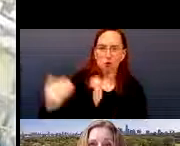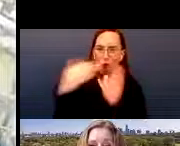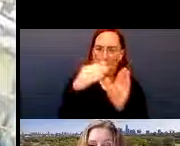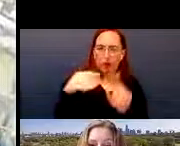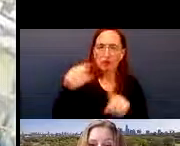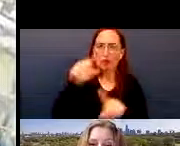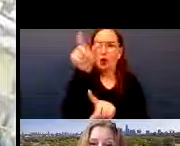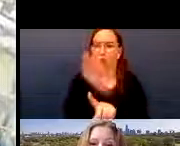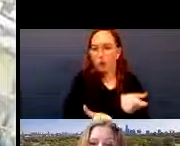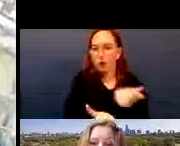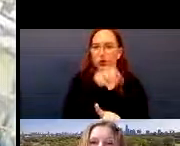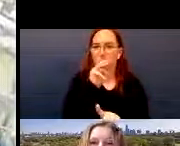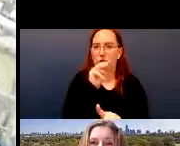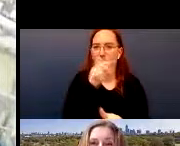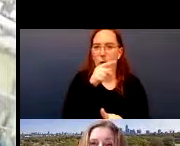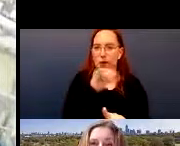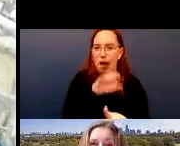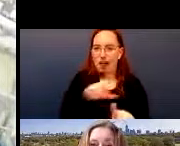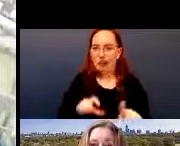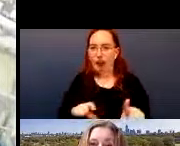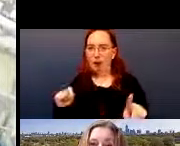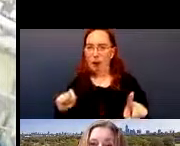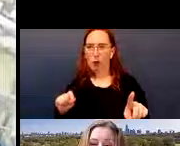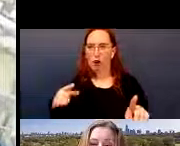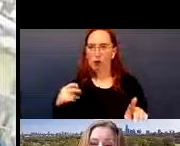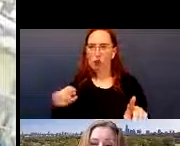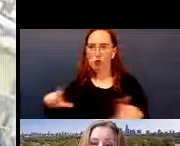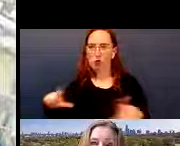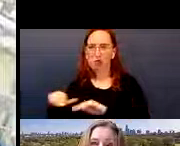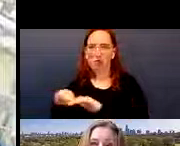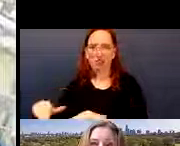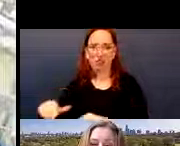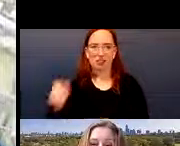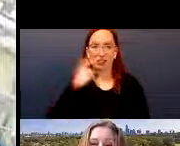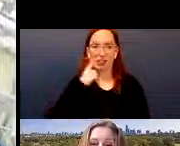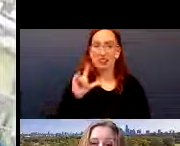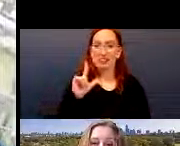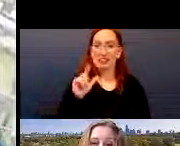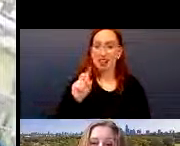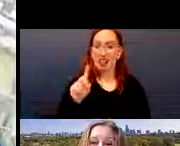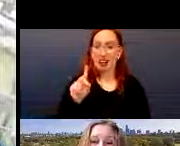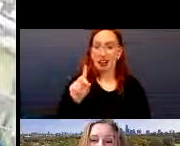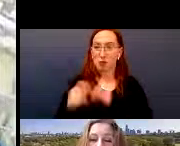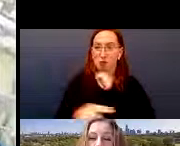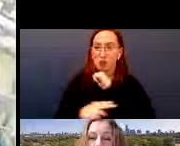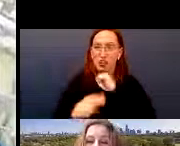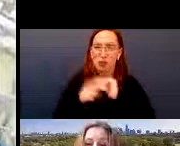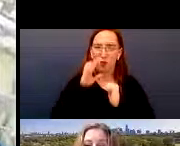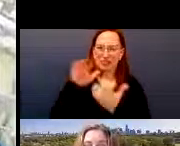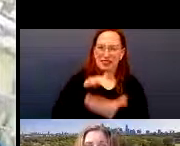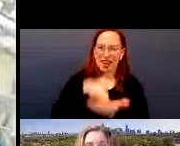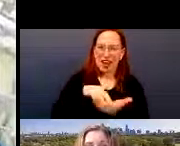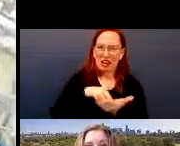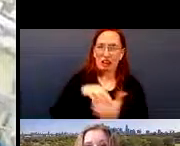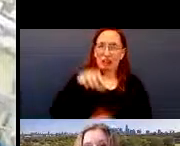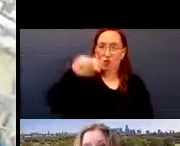Pool. The land bridge is located centrally within the park, connecting both the north and south